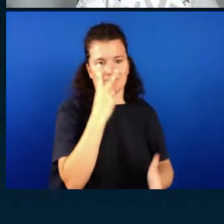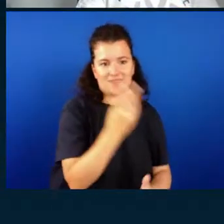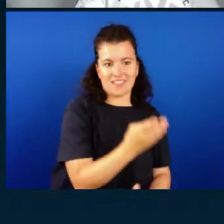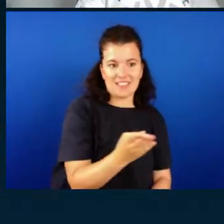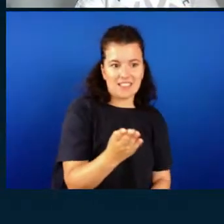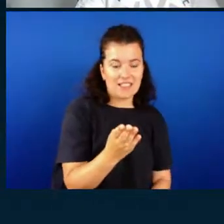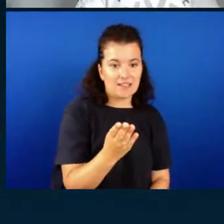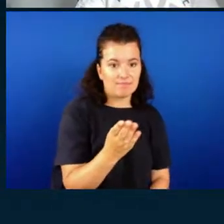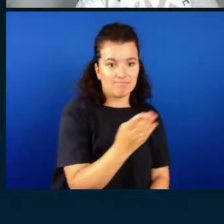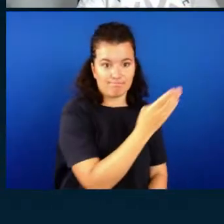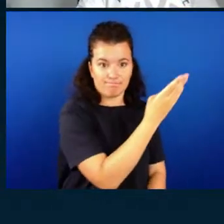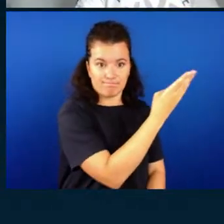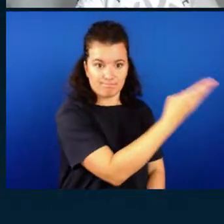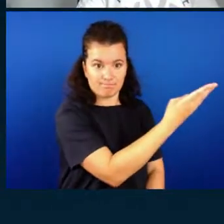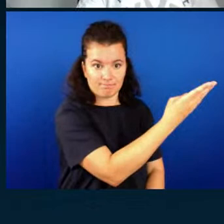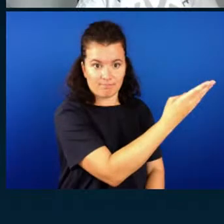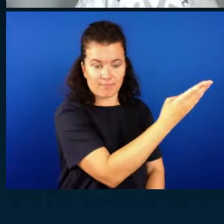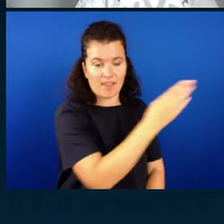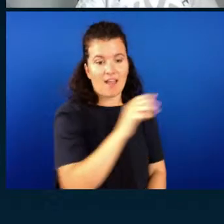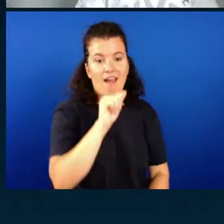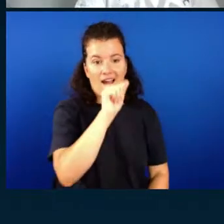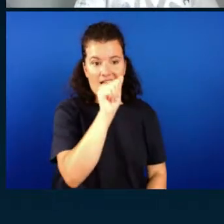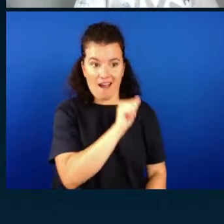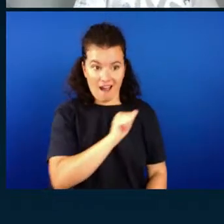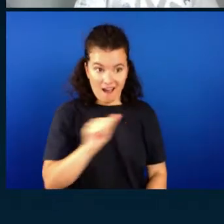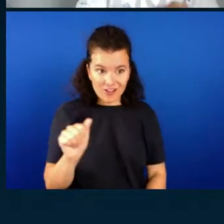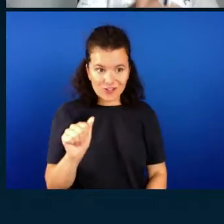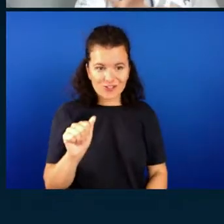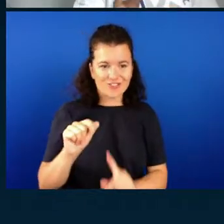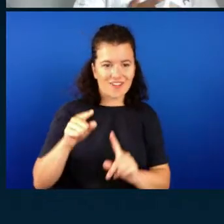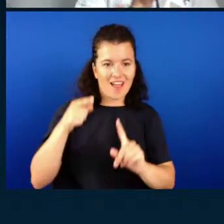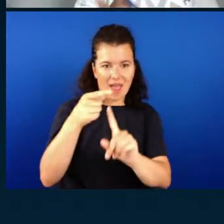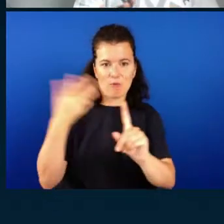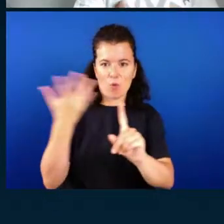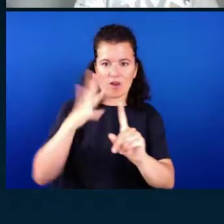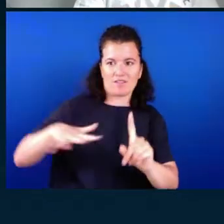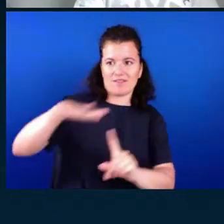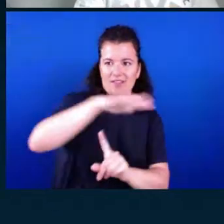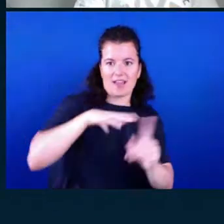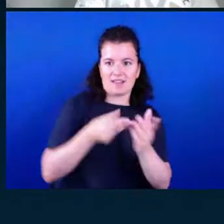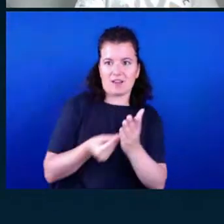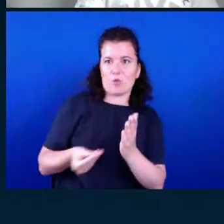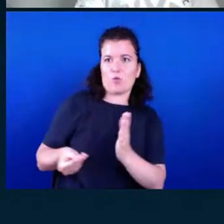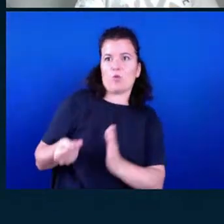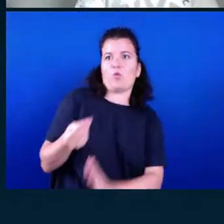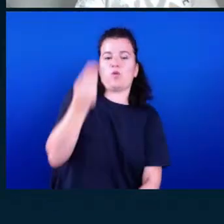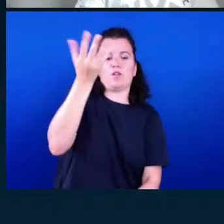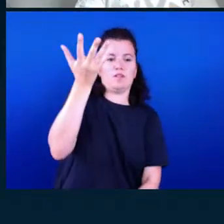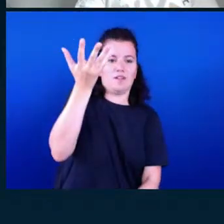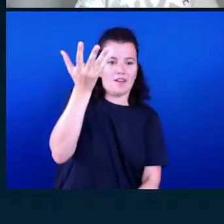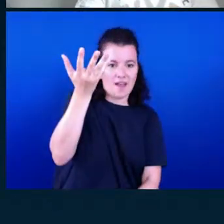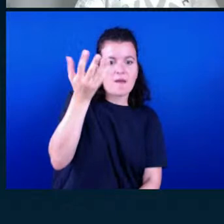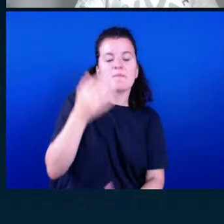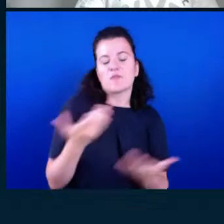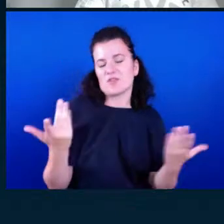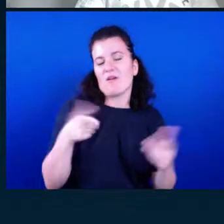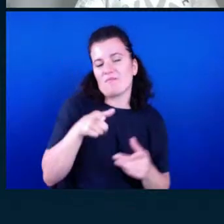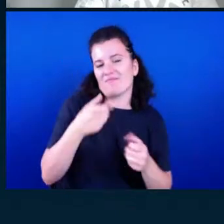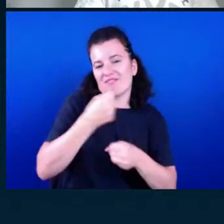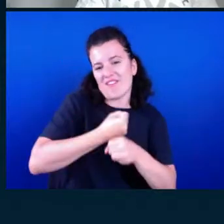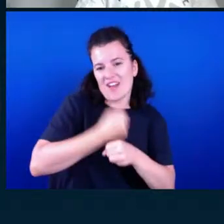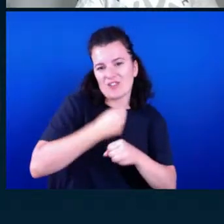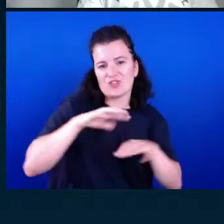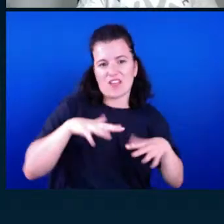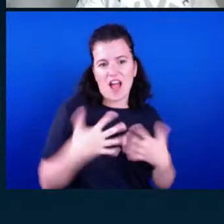and target Azure as your landing zone. So that's the basic brief functionality of